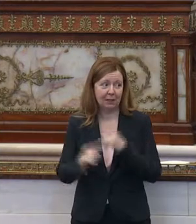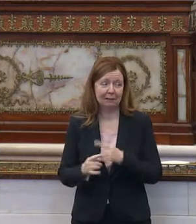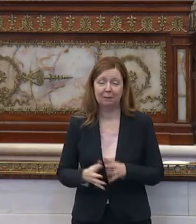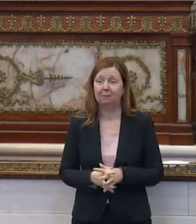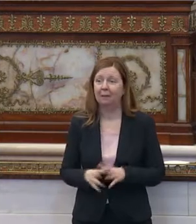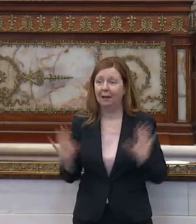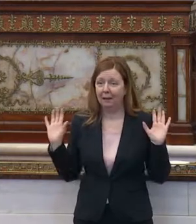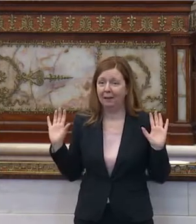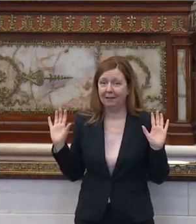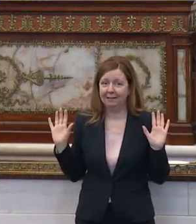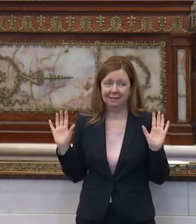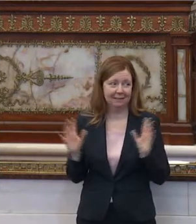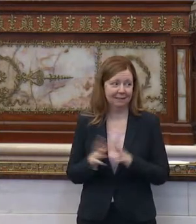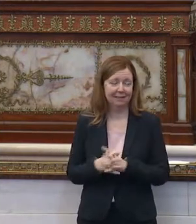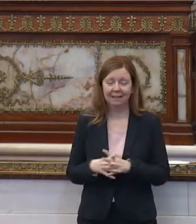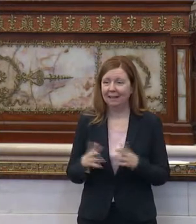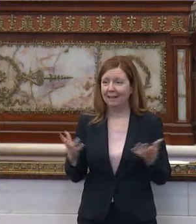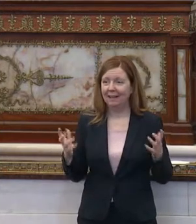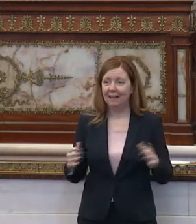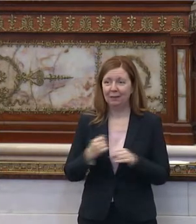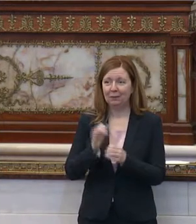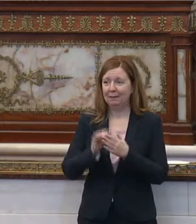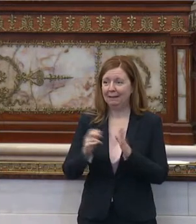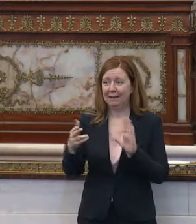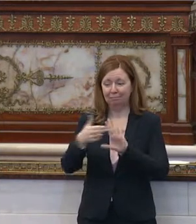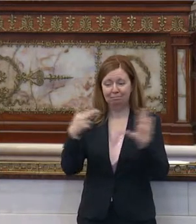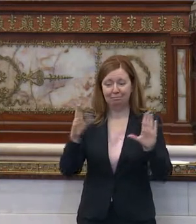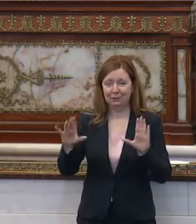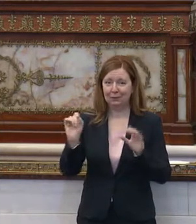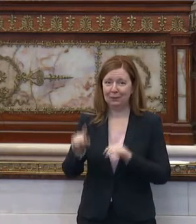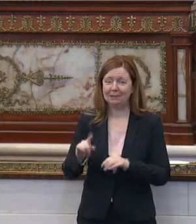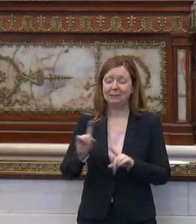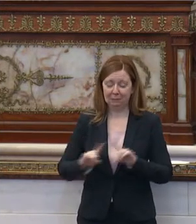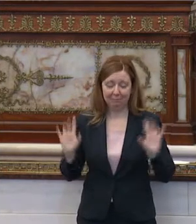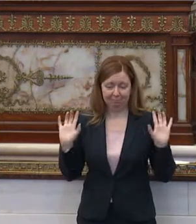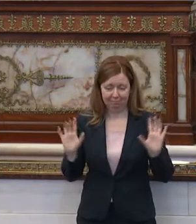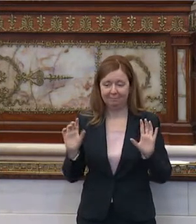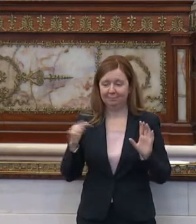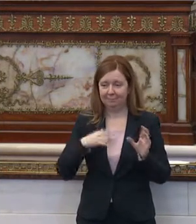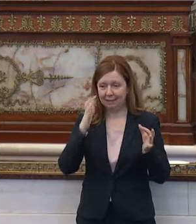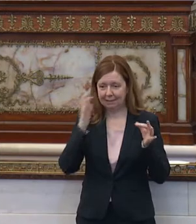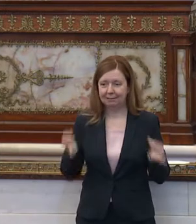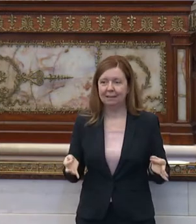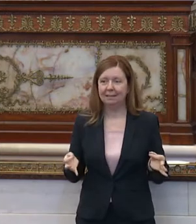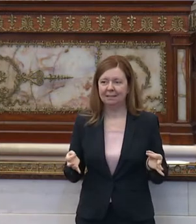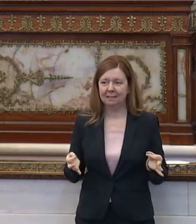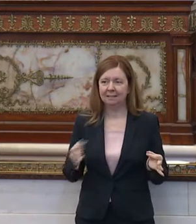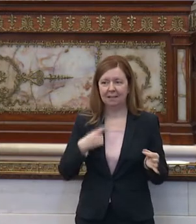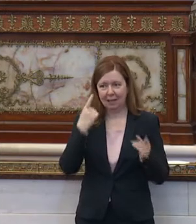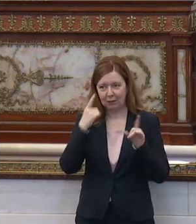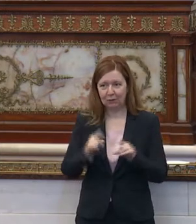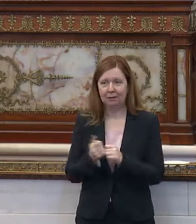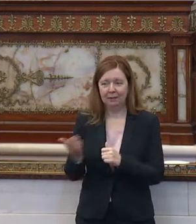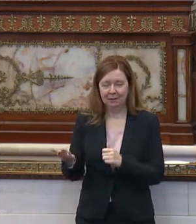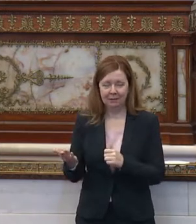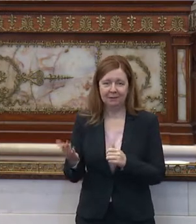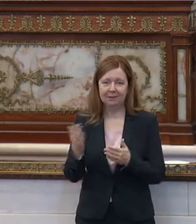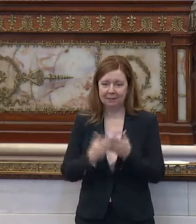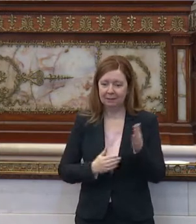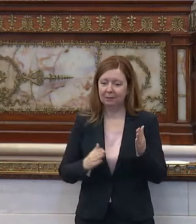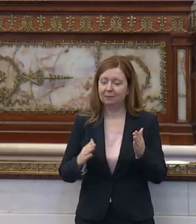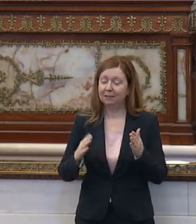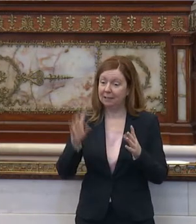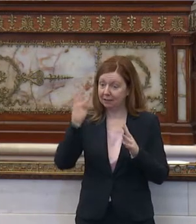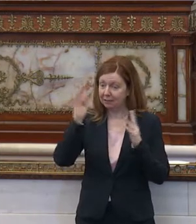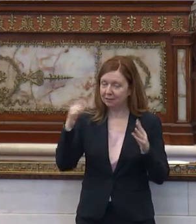Okay. didn't want to make that characterization of your question, but definitely I agree with you. Some of the initiatives